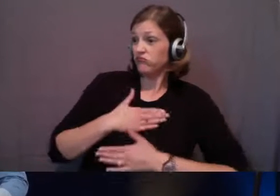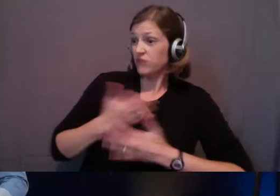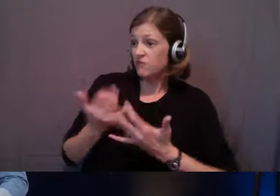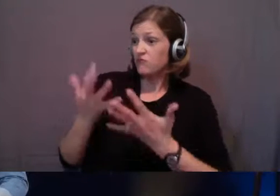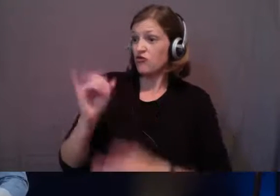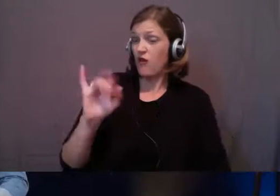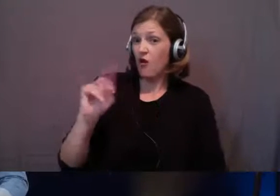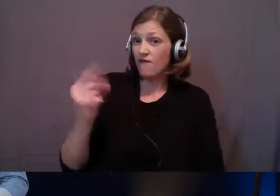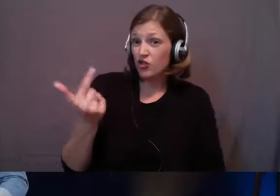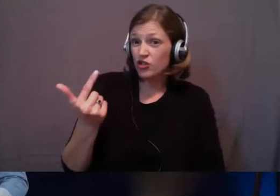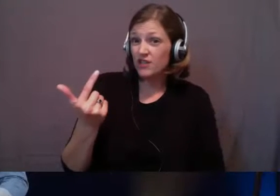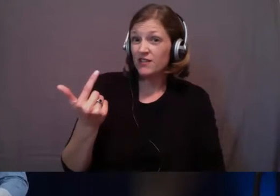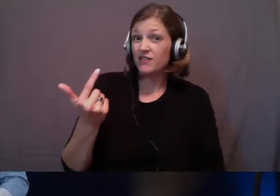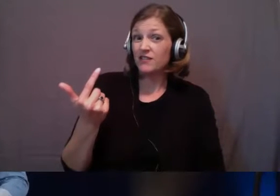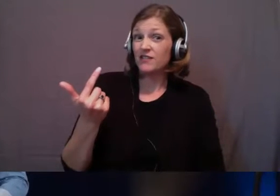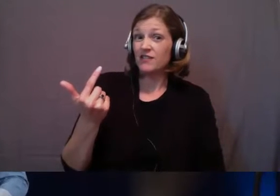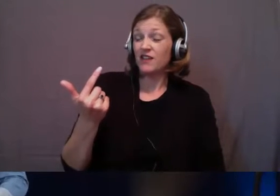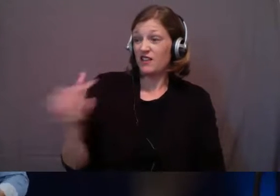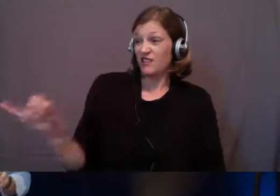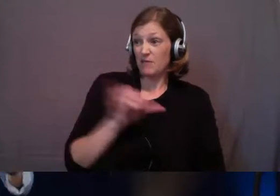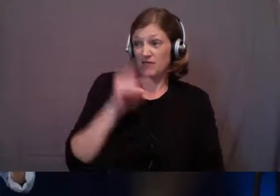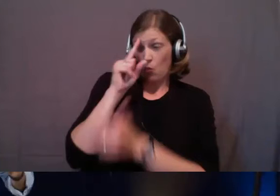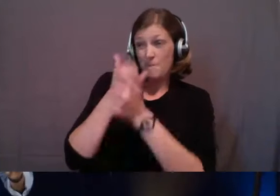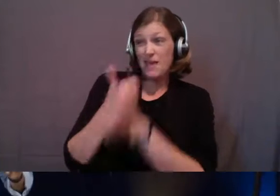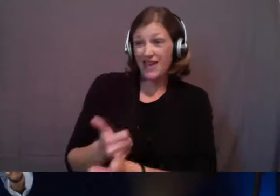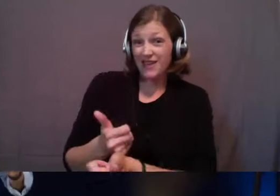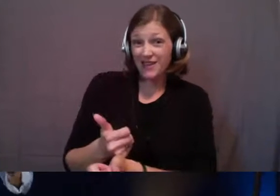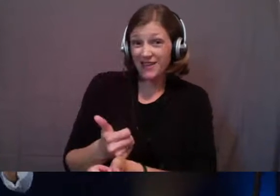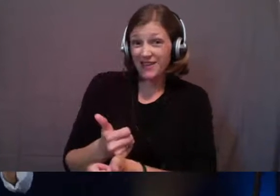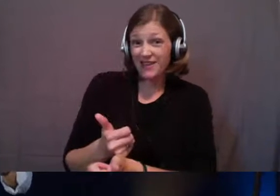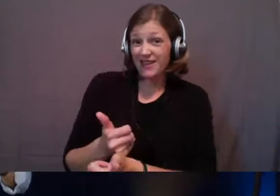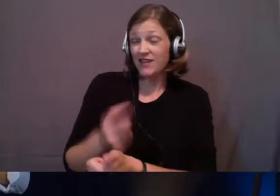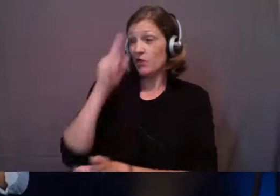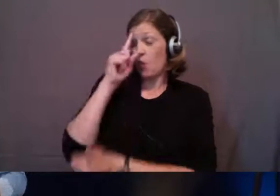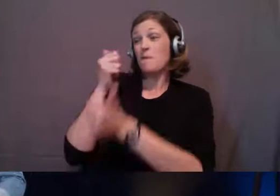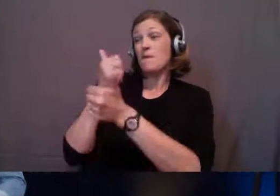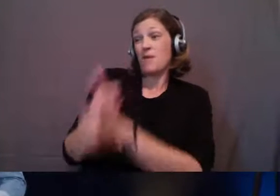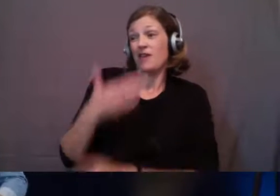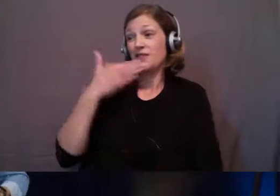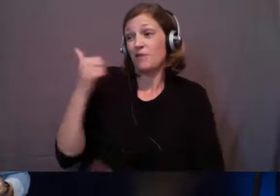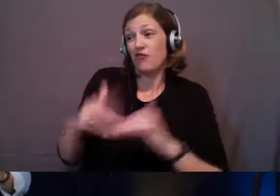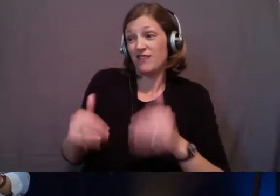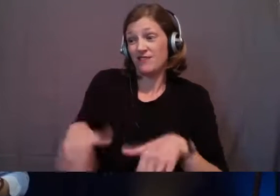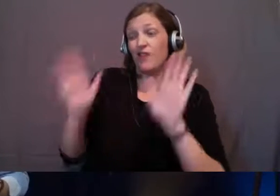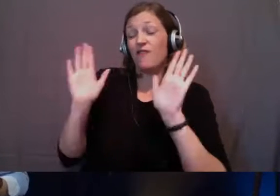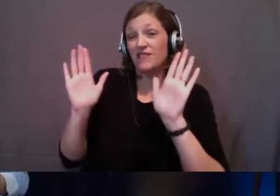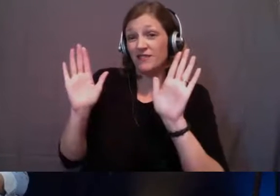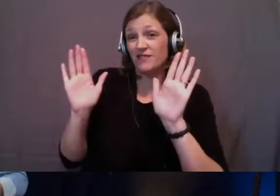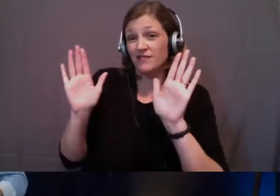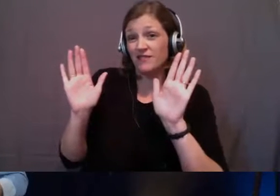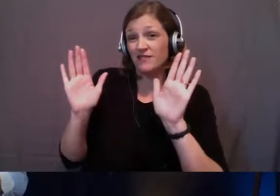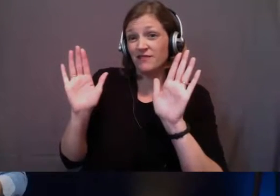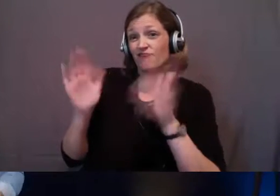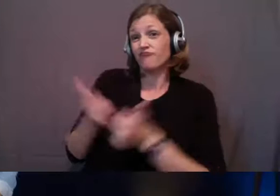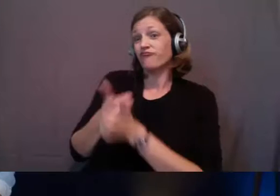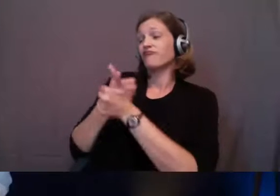as much as in obeying the Lord? To obey is better than sacrifice, and to heed is better